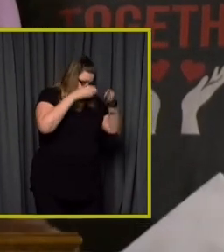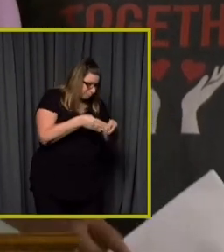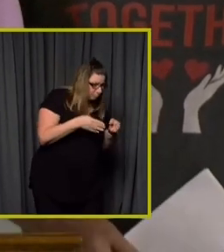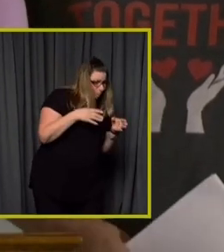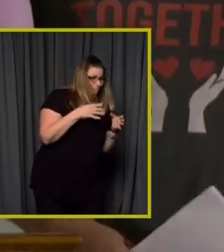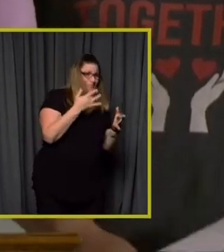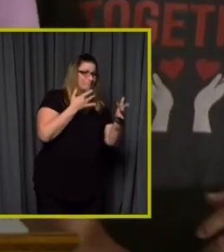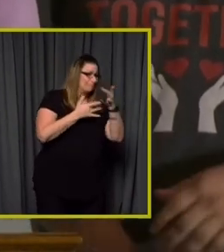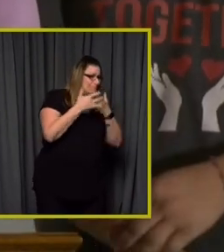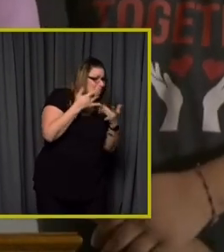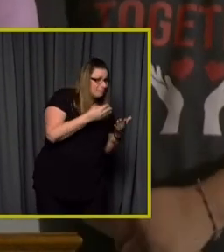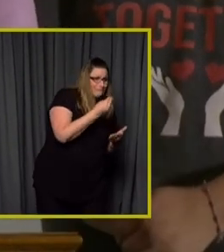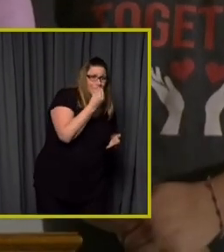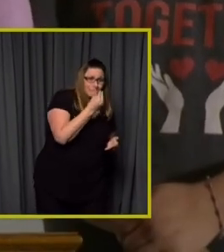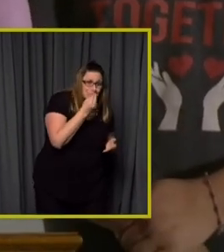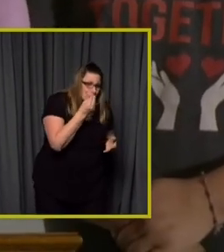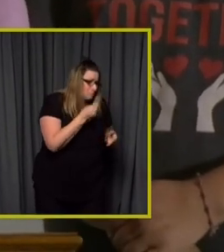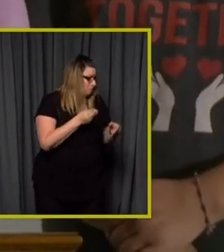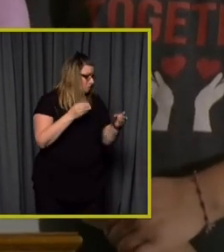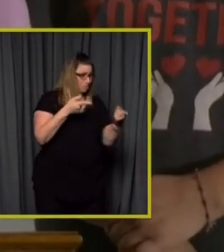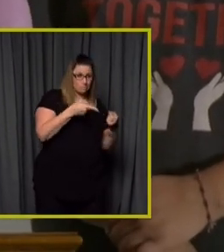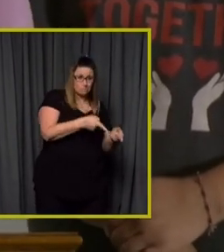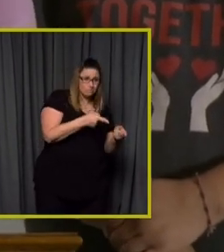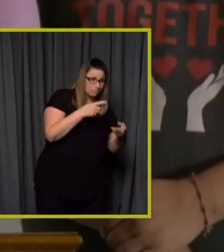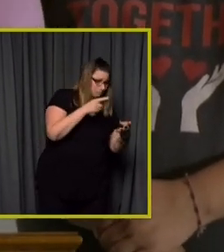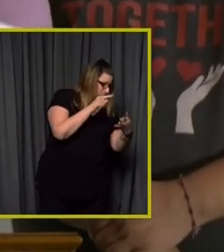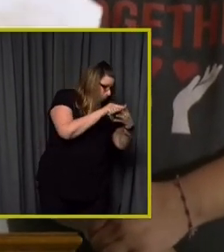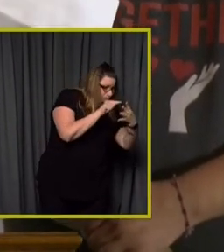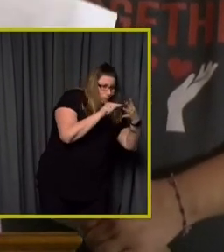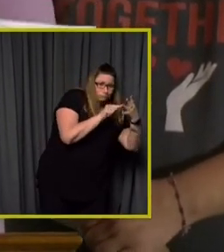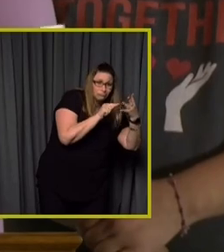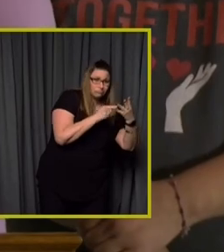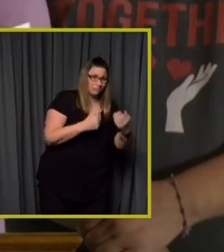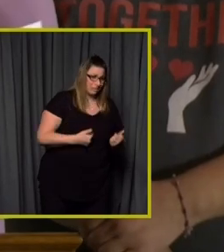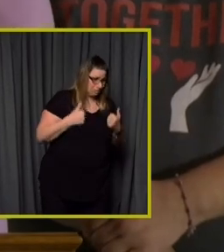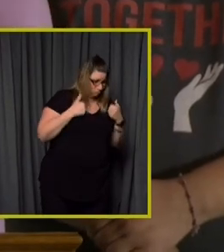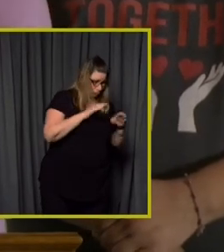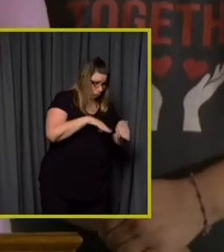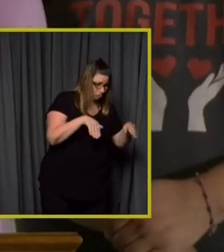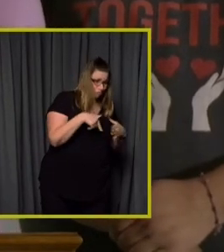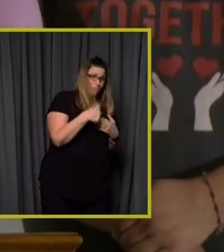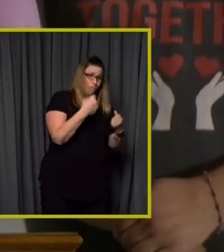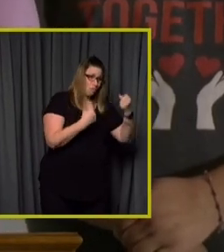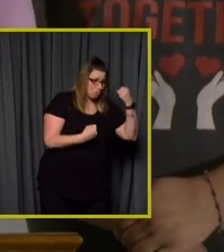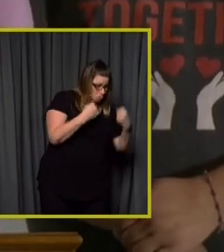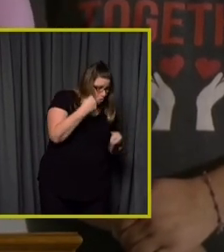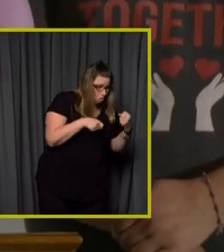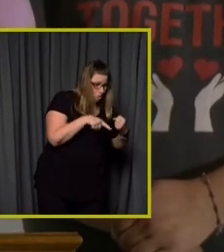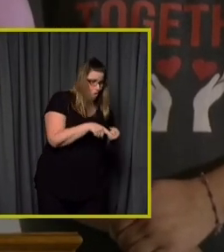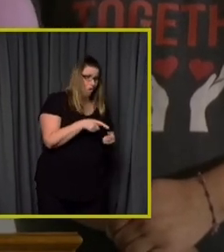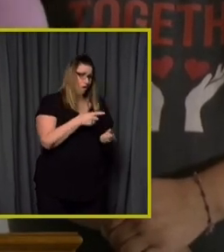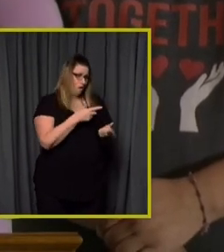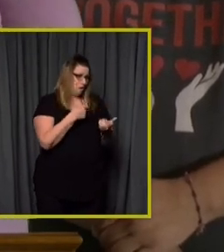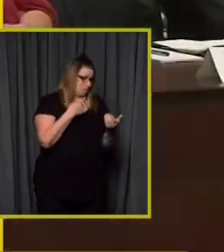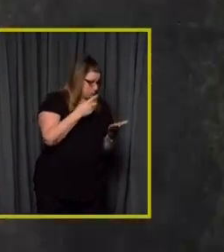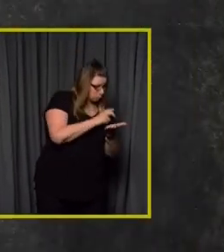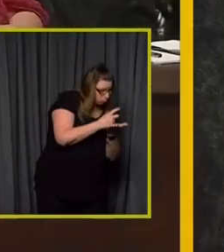people here, for children that are sleeping in their cars. That's right. That don't have, that go to bed hungry at